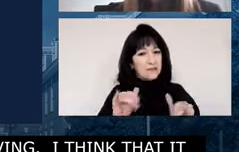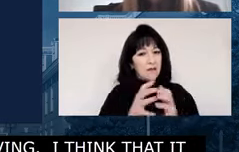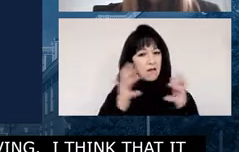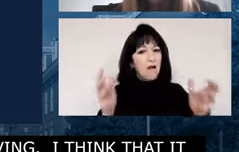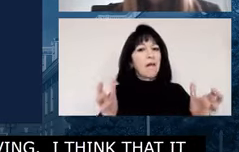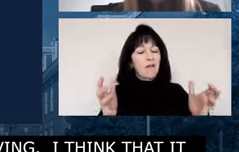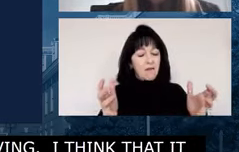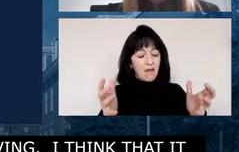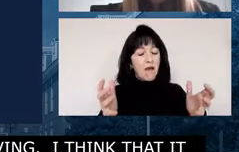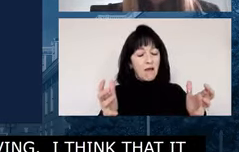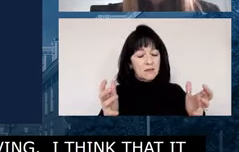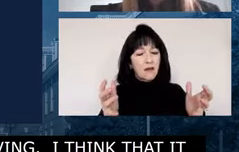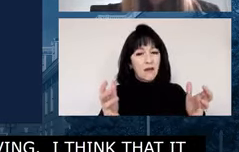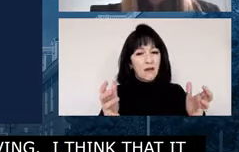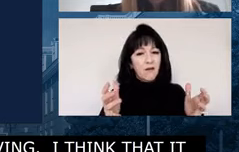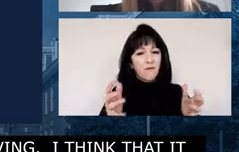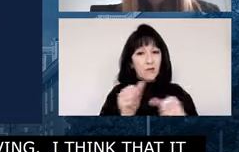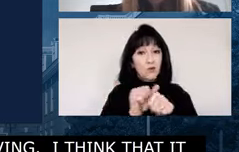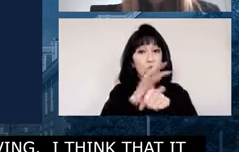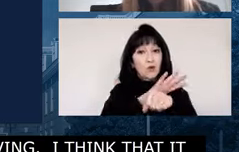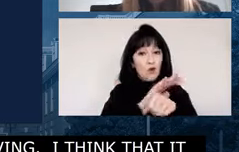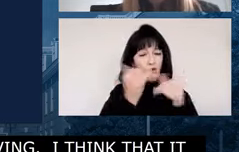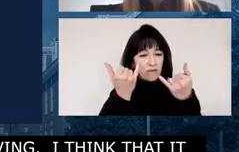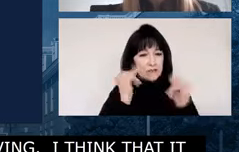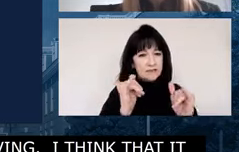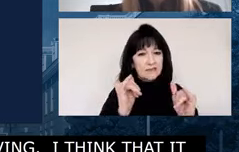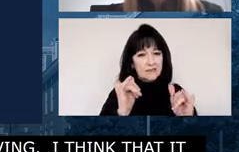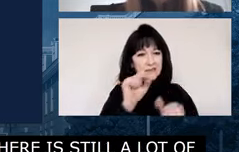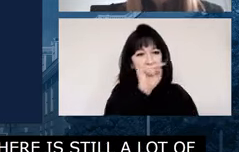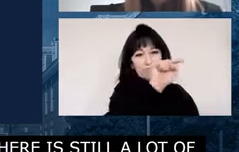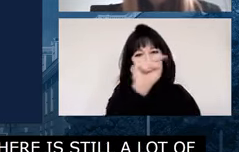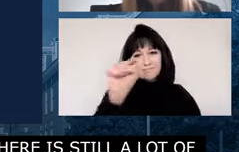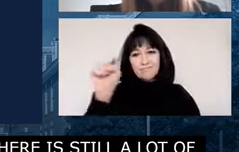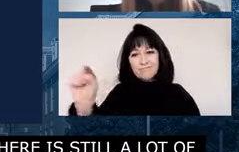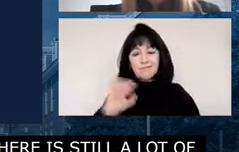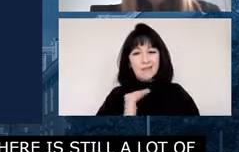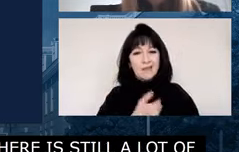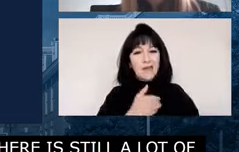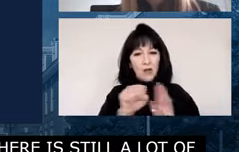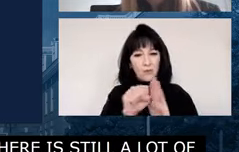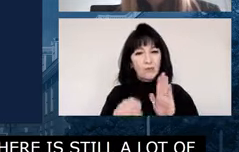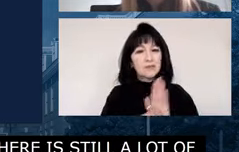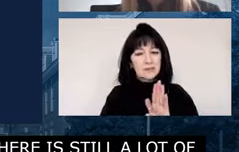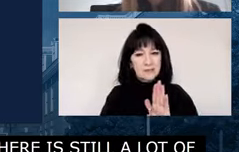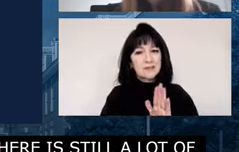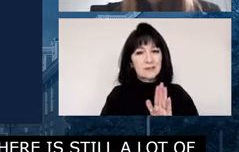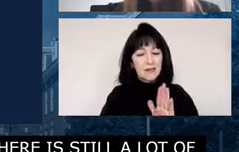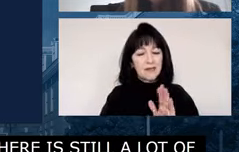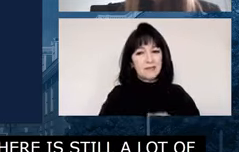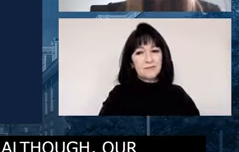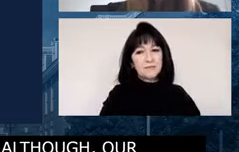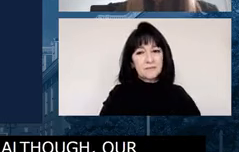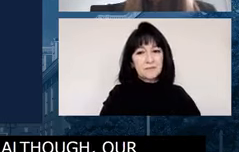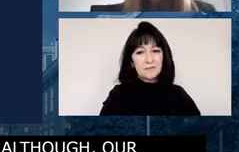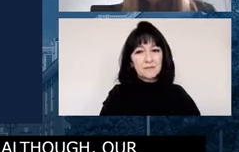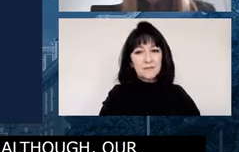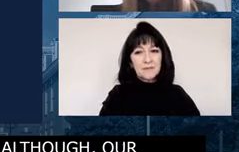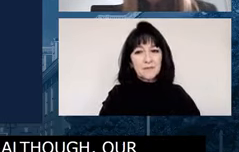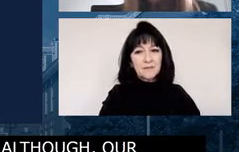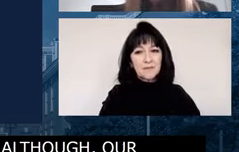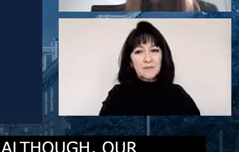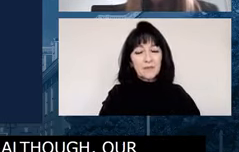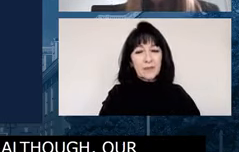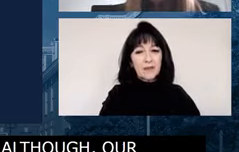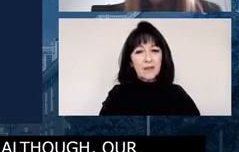are improving, our case and hospital rates are still much higher than they were this time last year. People keep asking